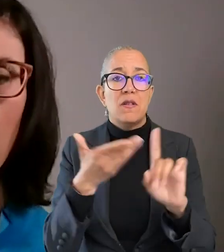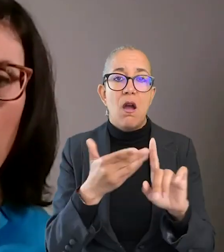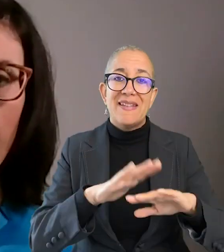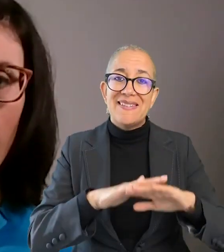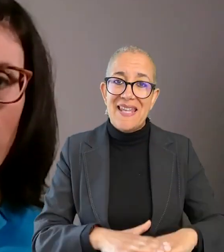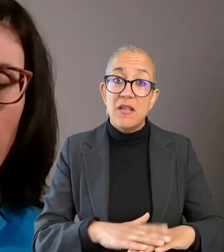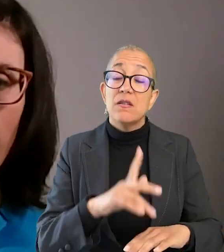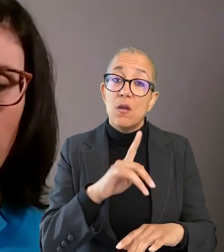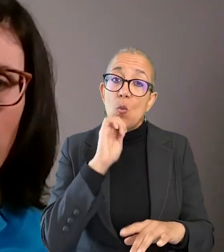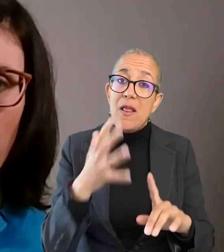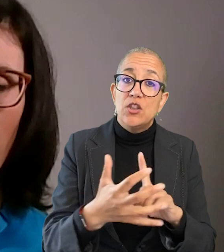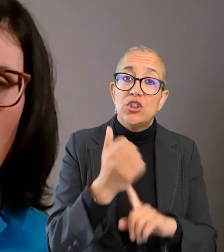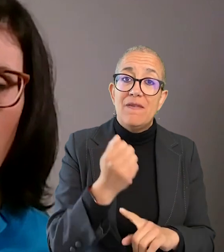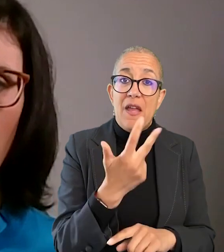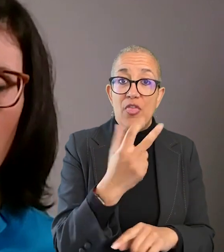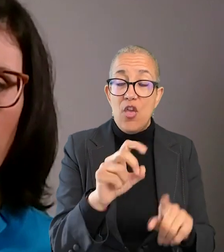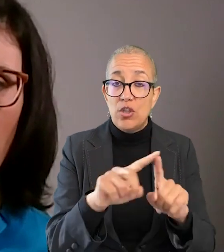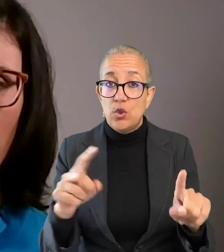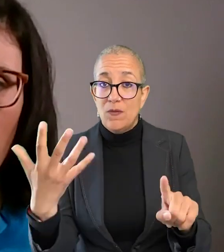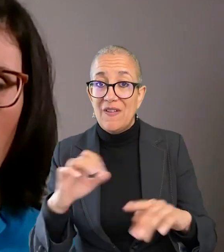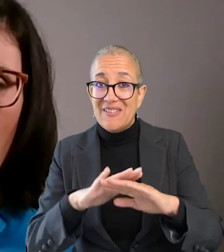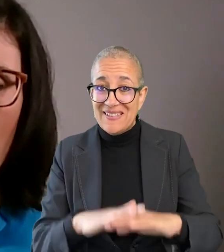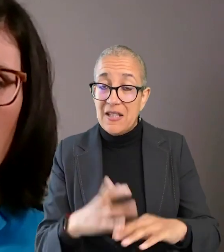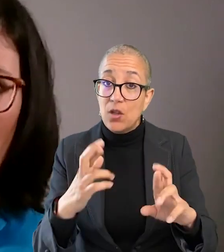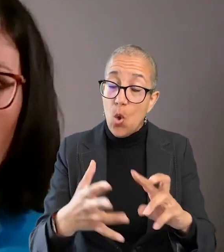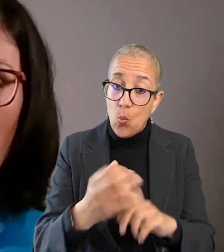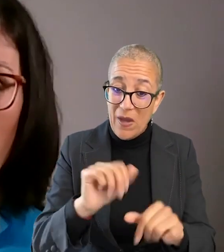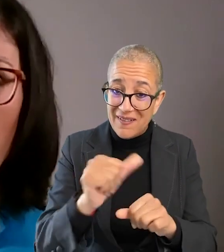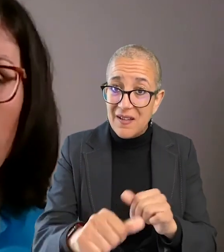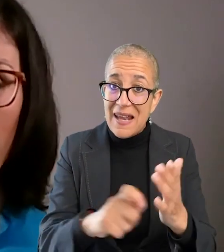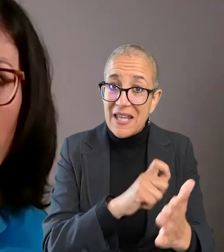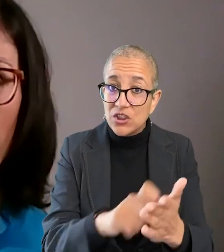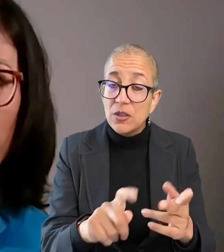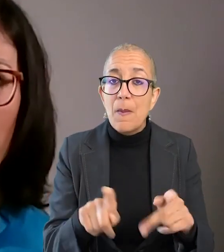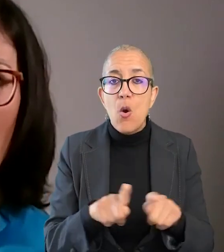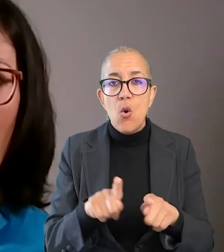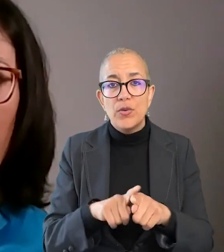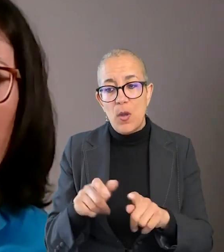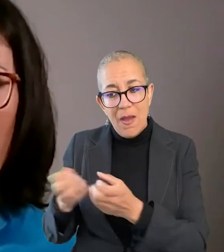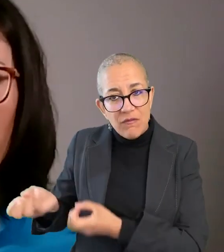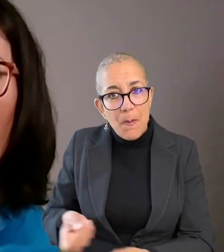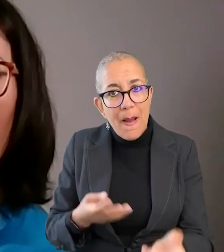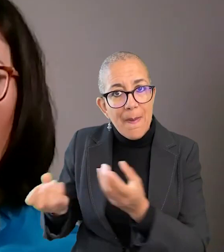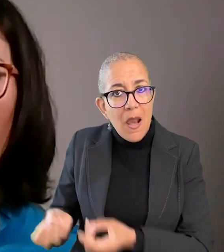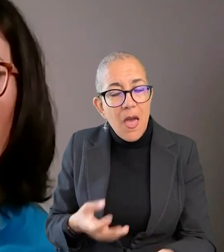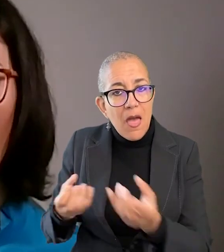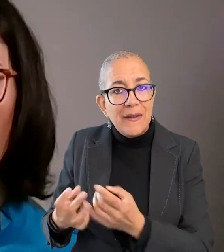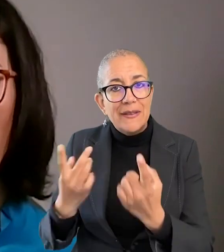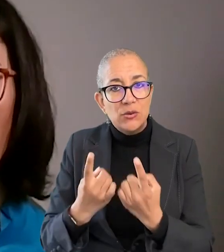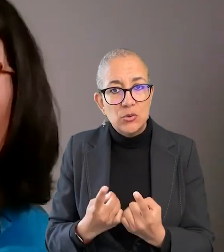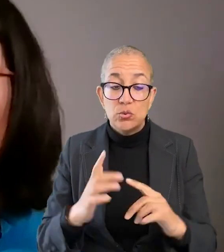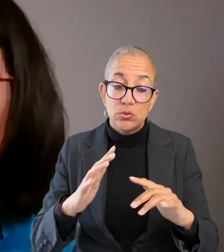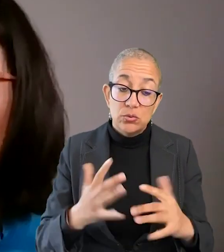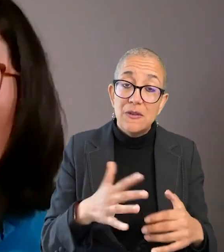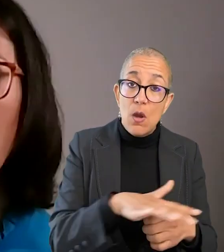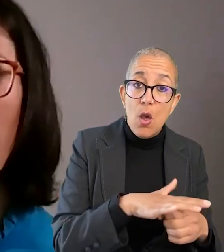achieve that in the 30 to 50 seats that I'd hope we'd win at the next election. But we also have a pipeline issue. Yes. And if local